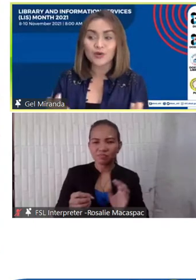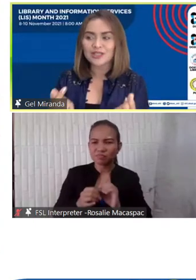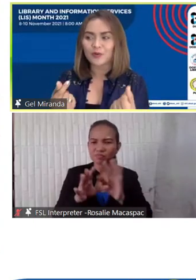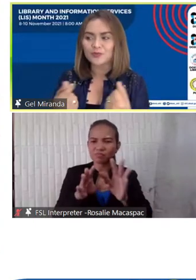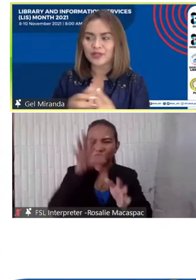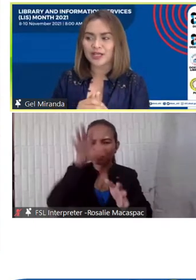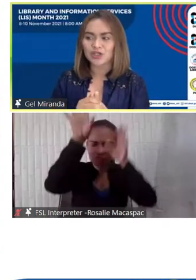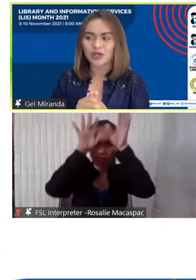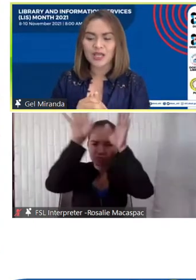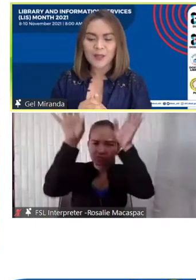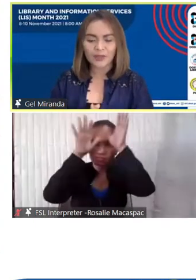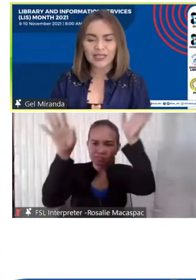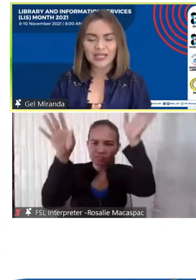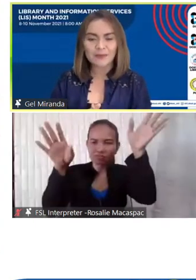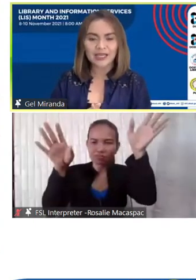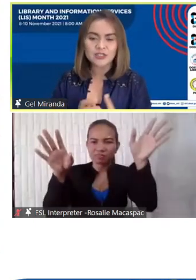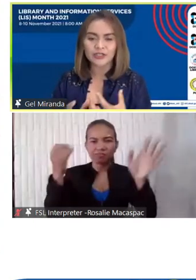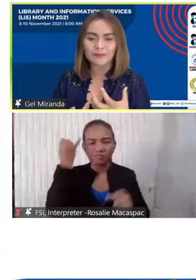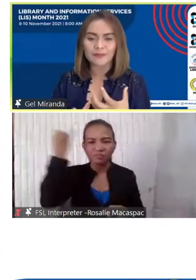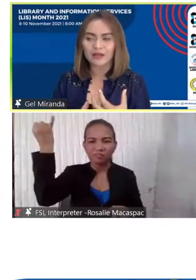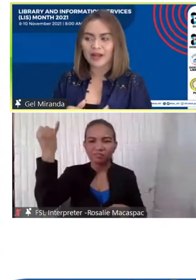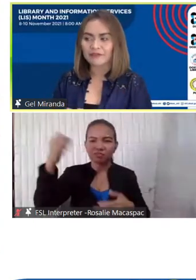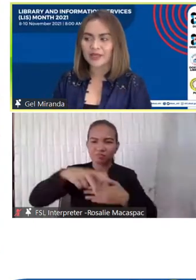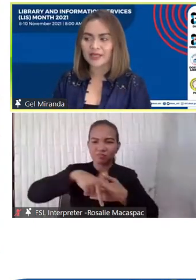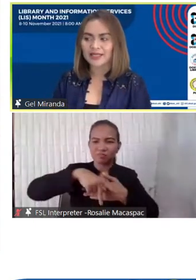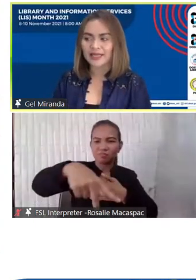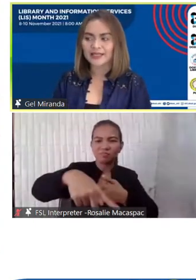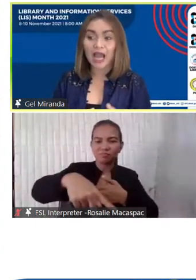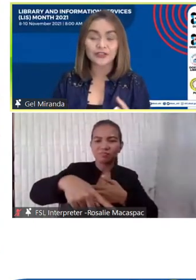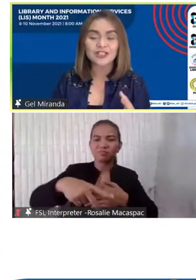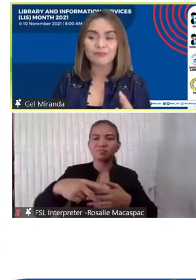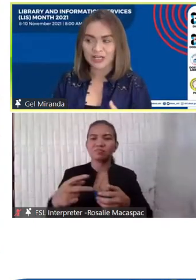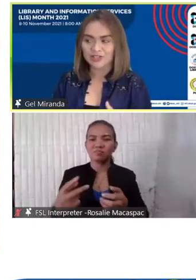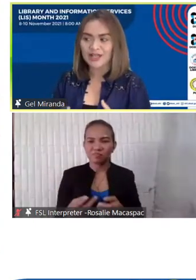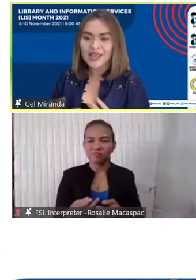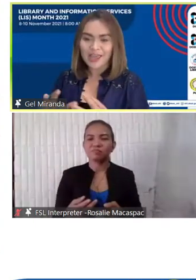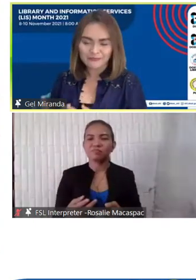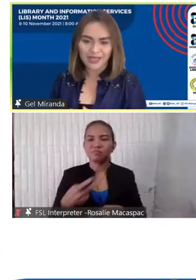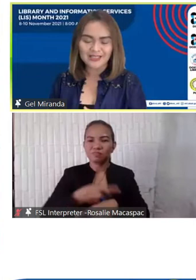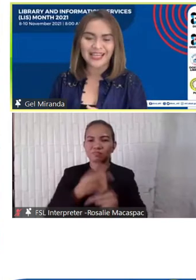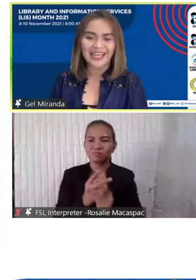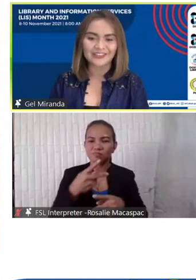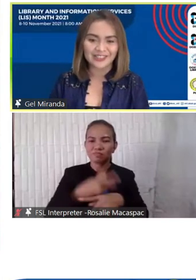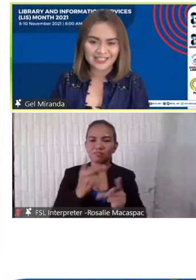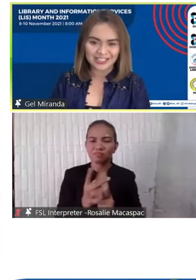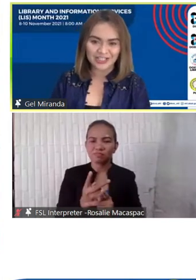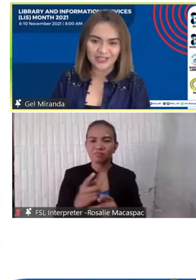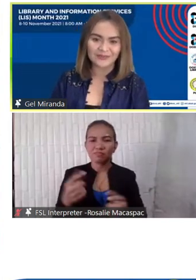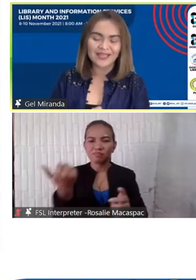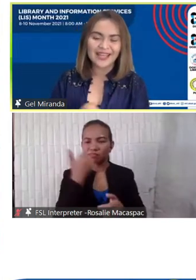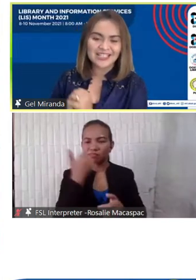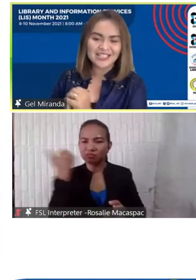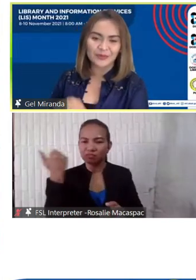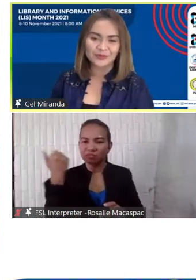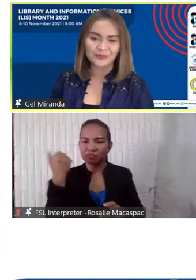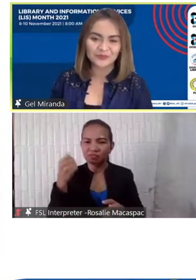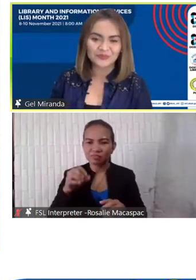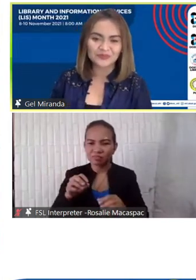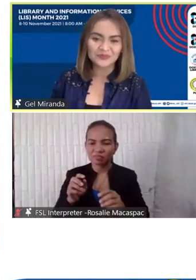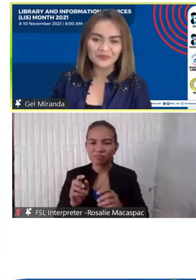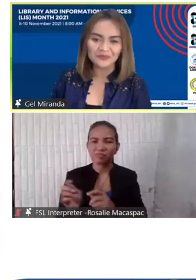sa post-production. Pwede ka na mag-insert ng mga graphics and other special effects and transition. Next